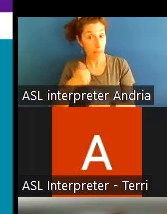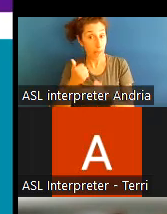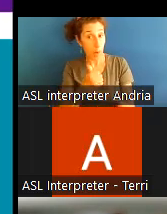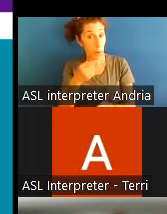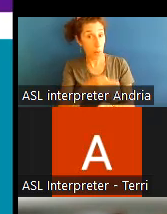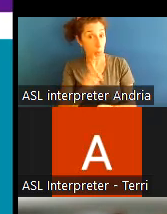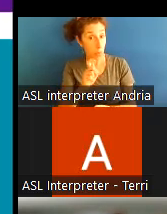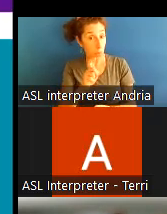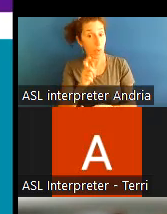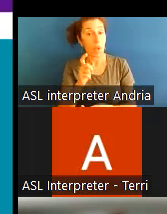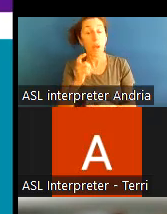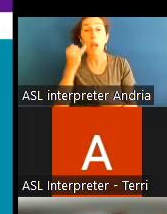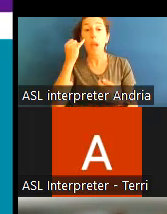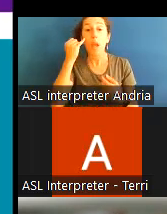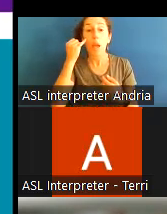somebody means,